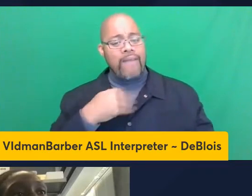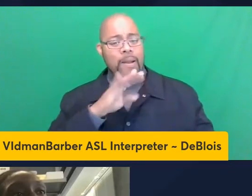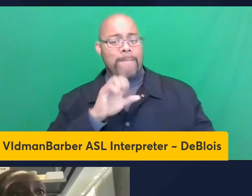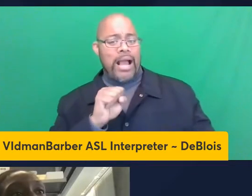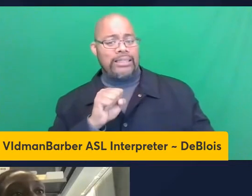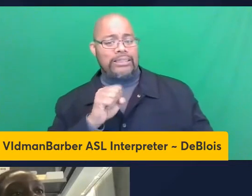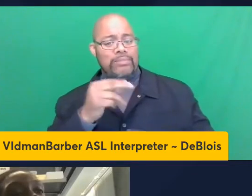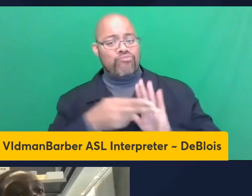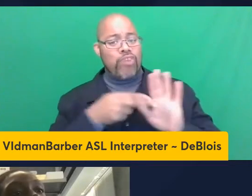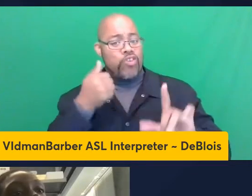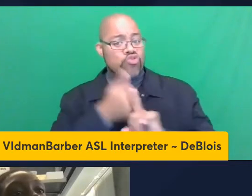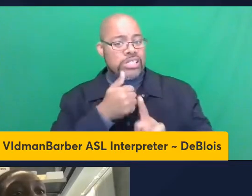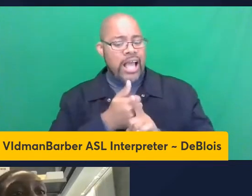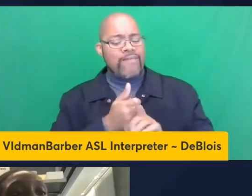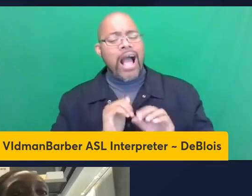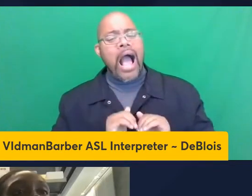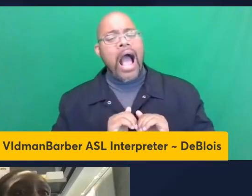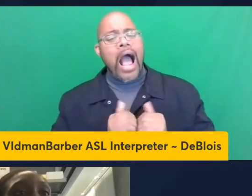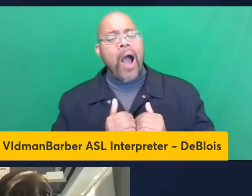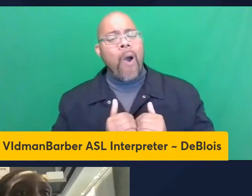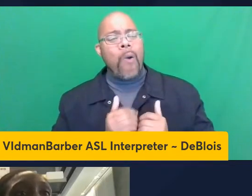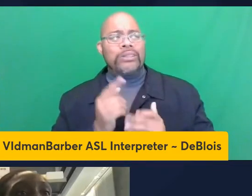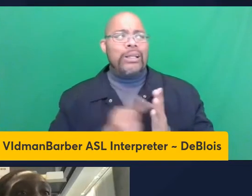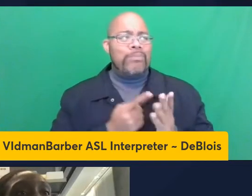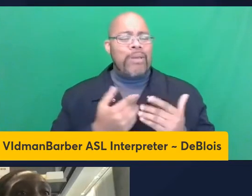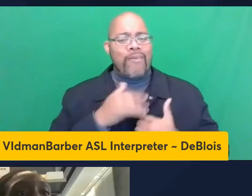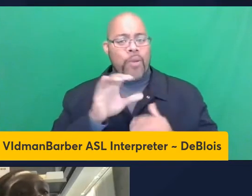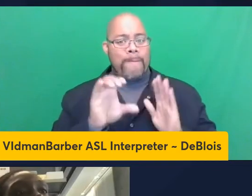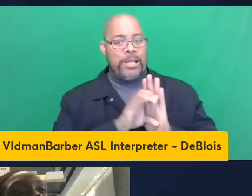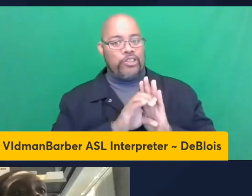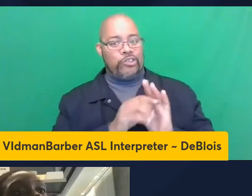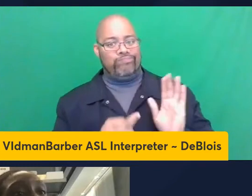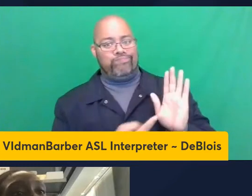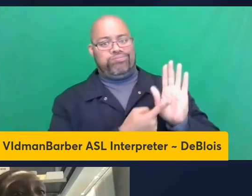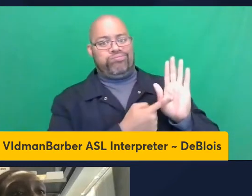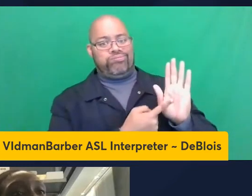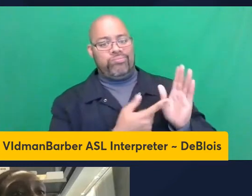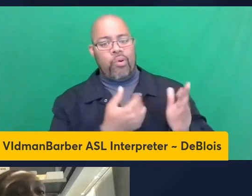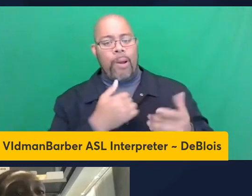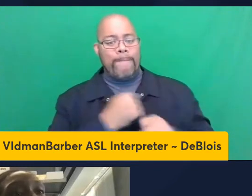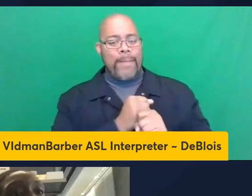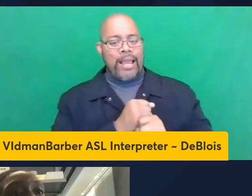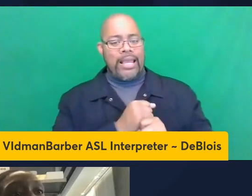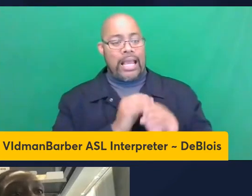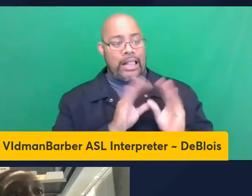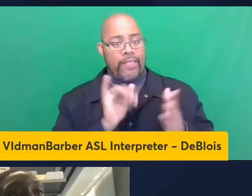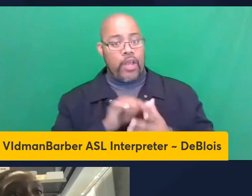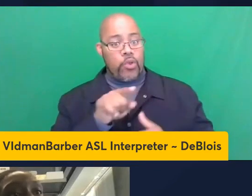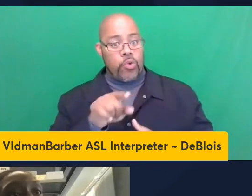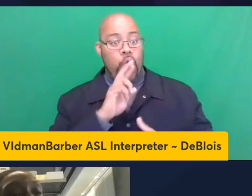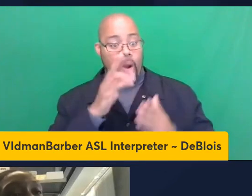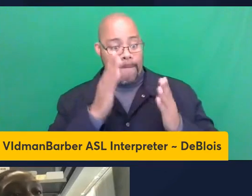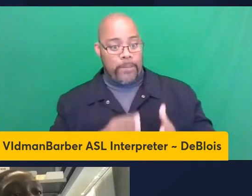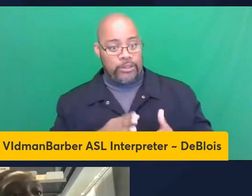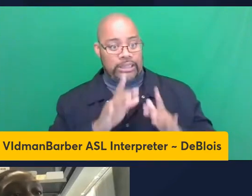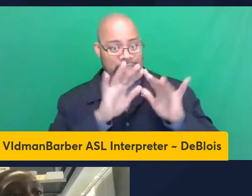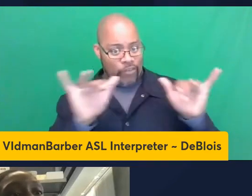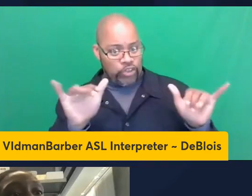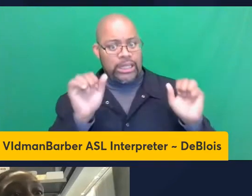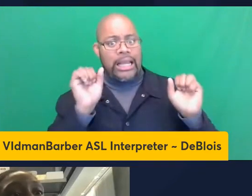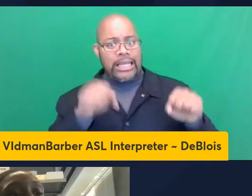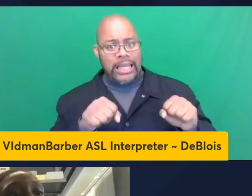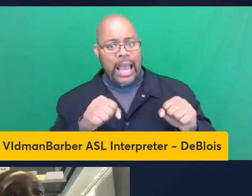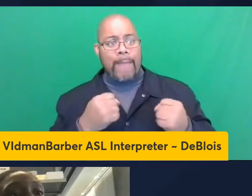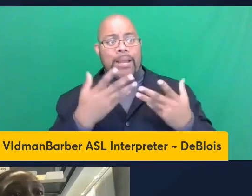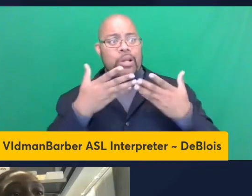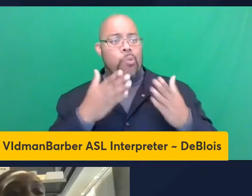and branding yourself, and how, sometimes having your picture up or making it clear that you are a person of diversity can be in